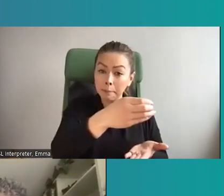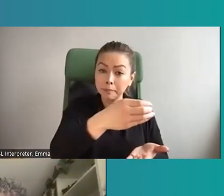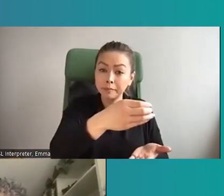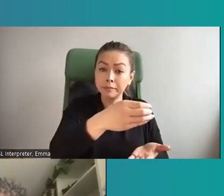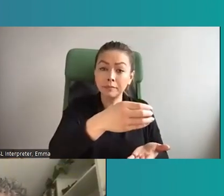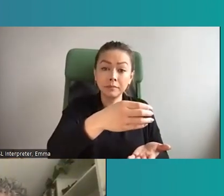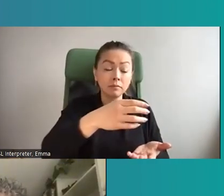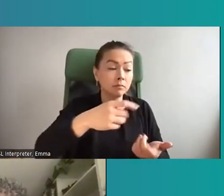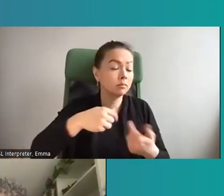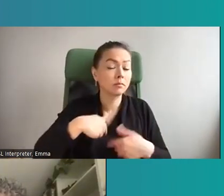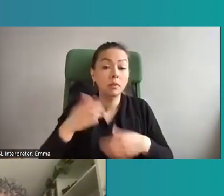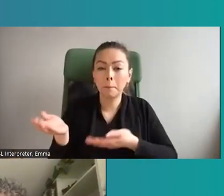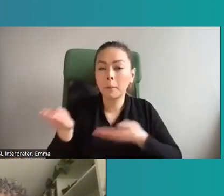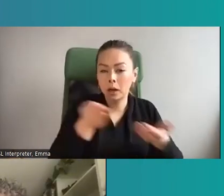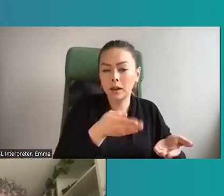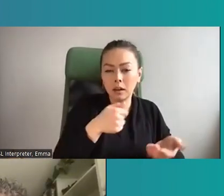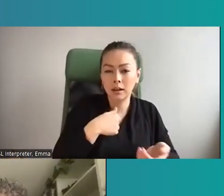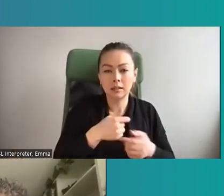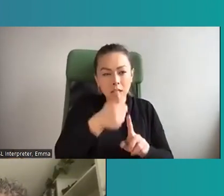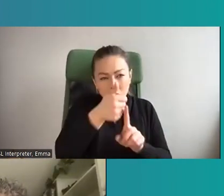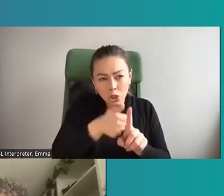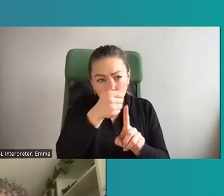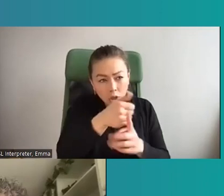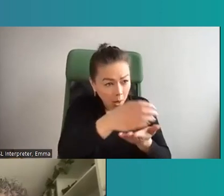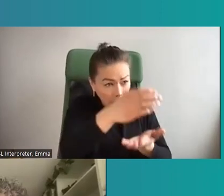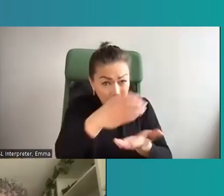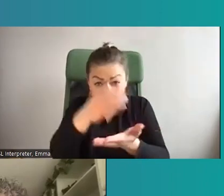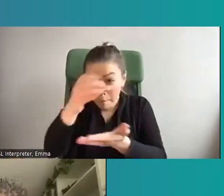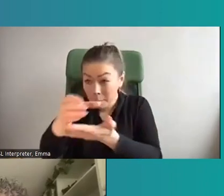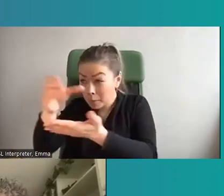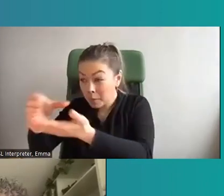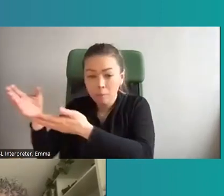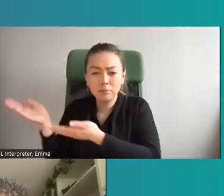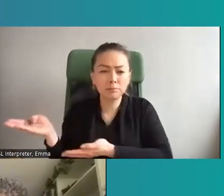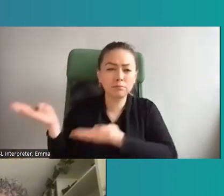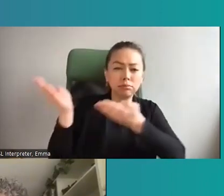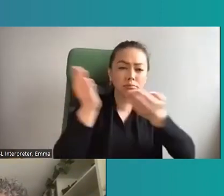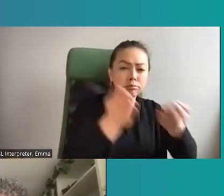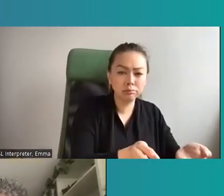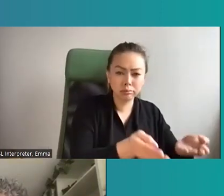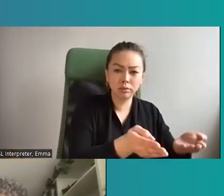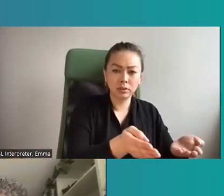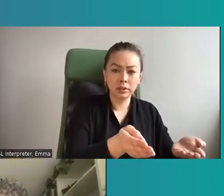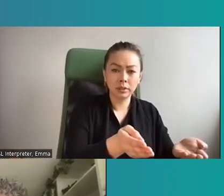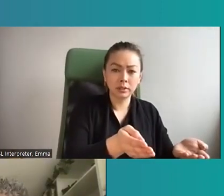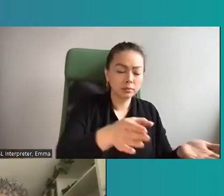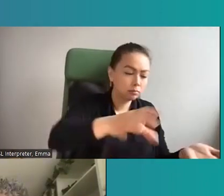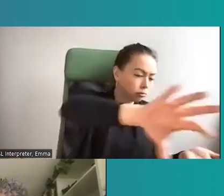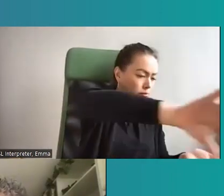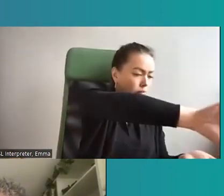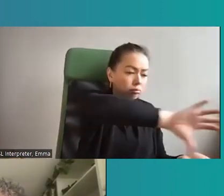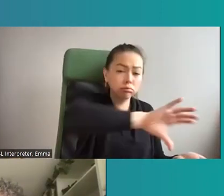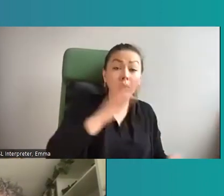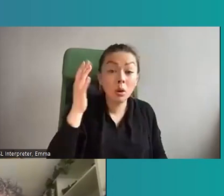they're so hard to find. And some people are so lucky that they can fill a bowl full and they'll bring